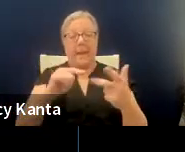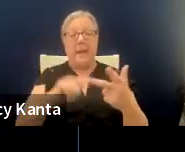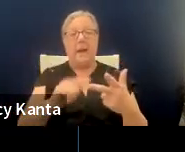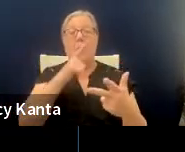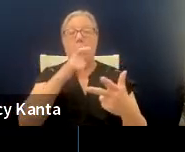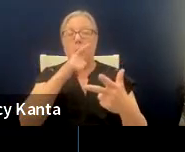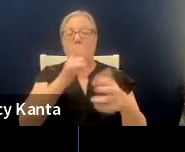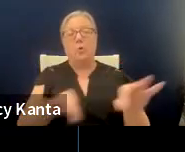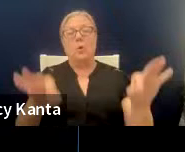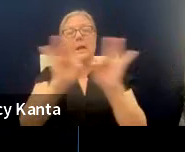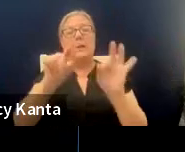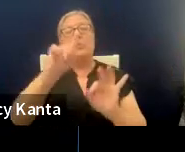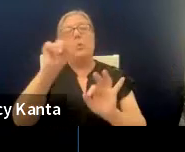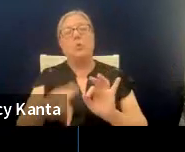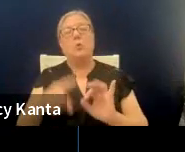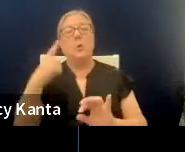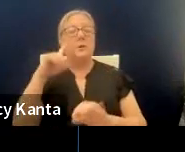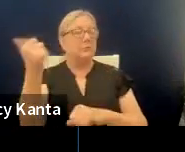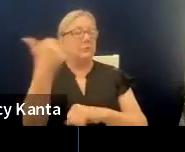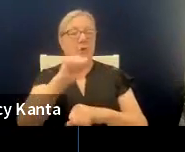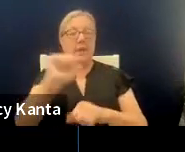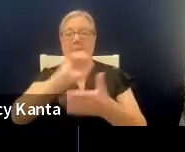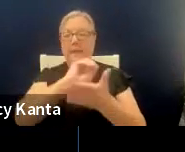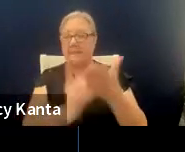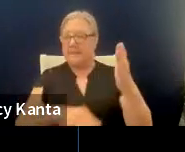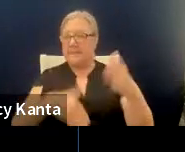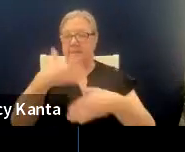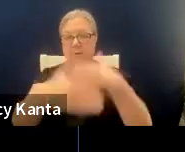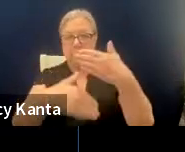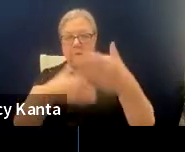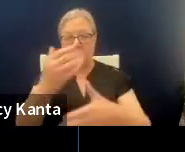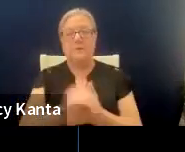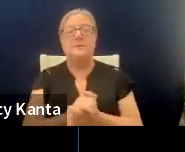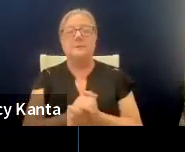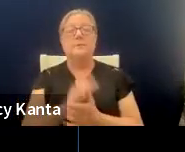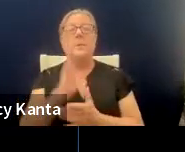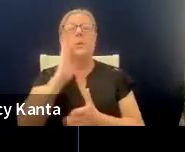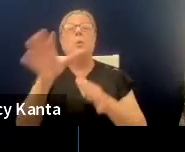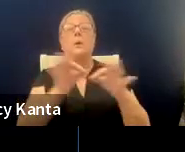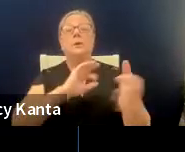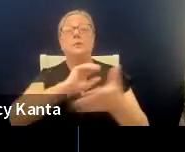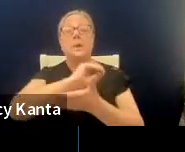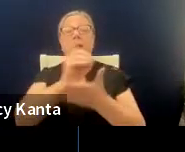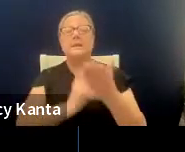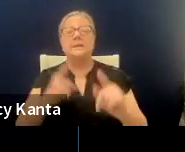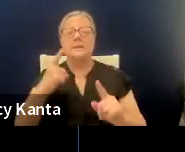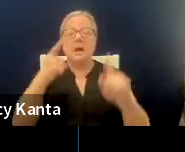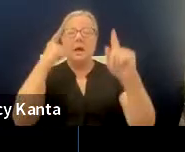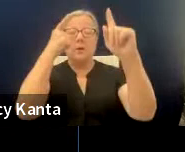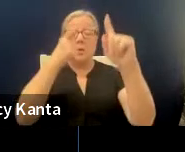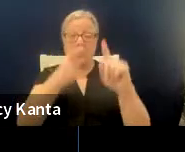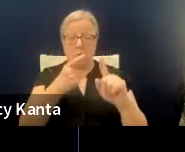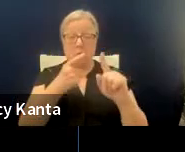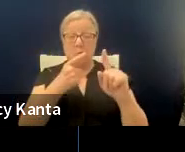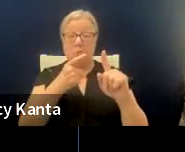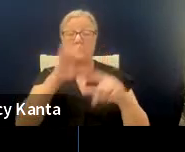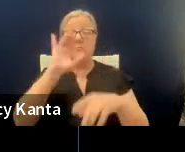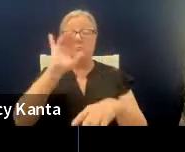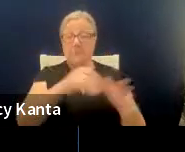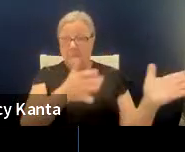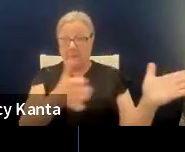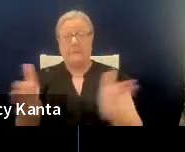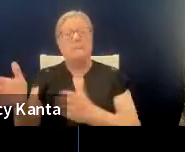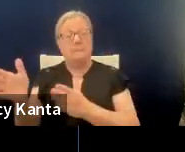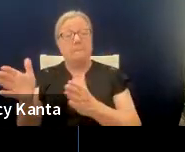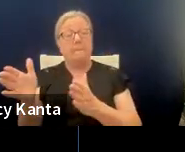design process. We'll explore the design goals for this scheme and its users, and we'll